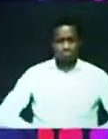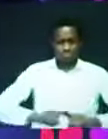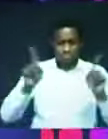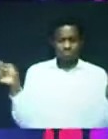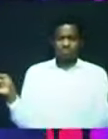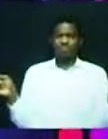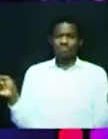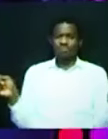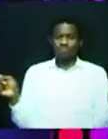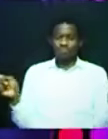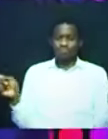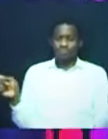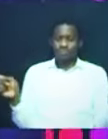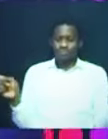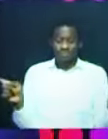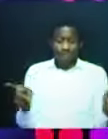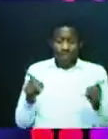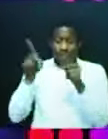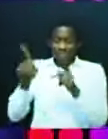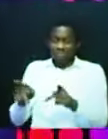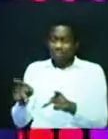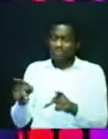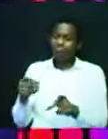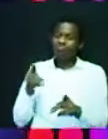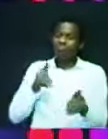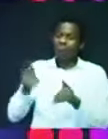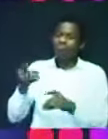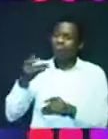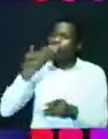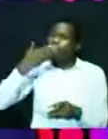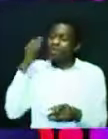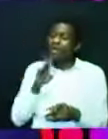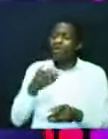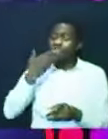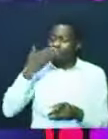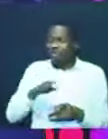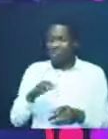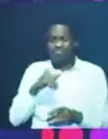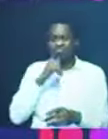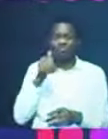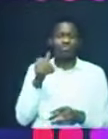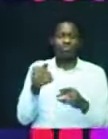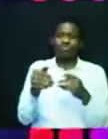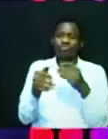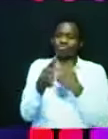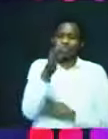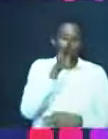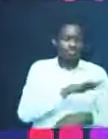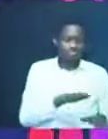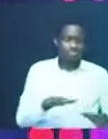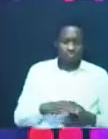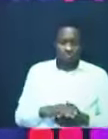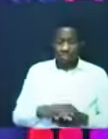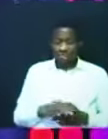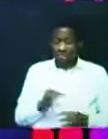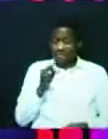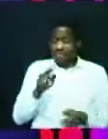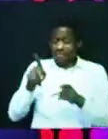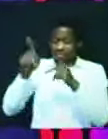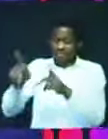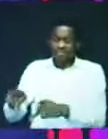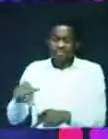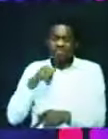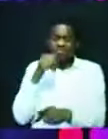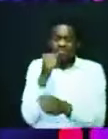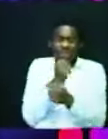onye de tineno enye onyankopon ba. Nor is anyone who does not love their brother and sister. Nania onno ni nuanu